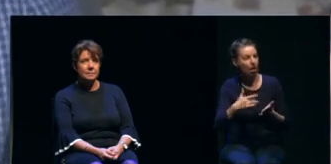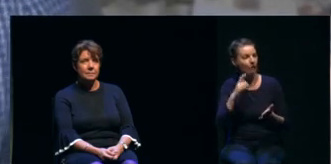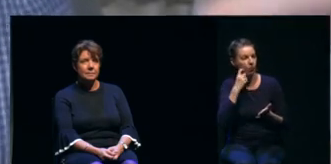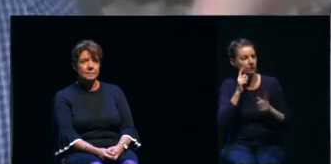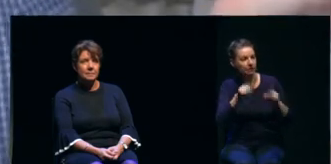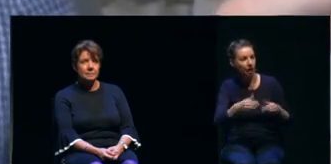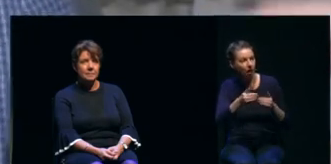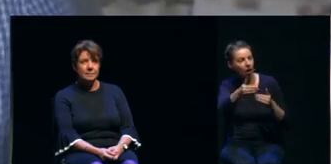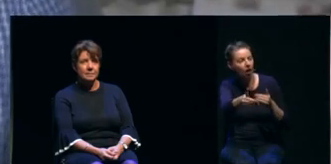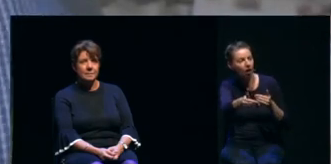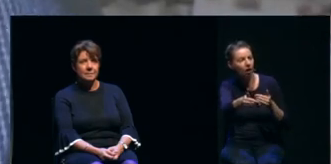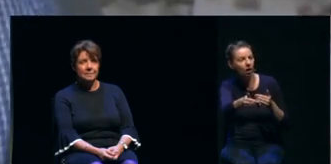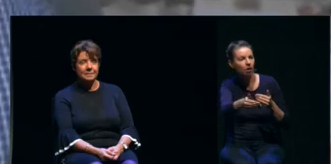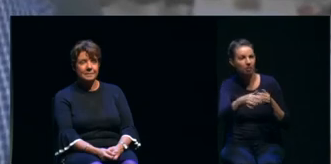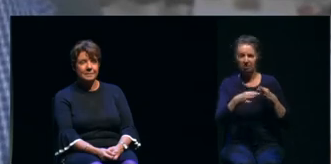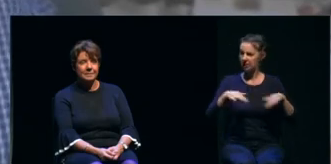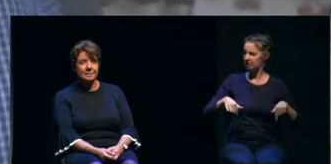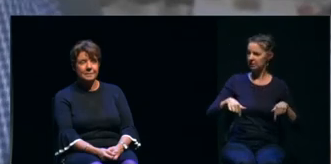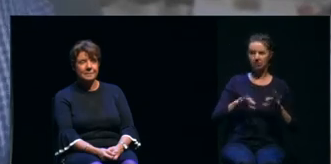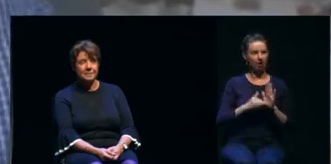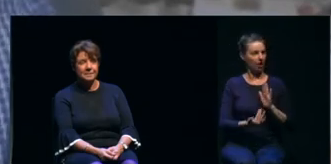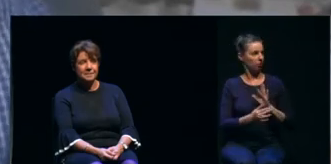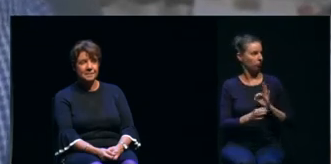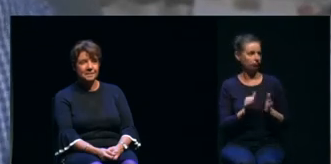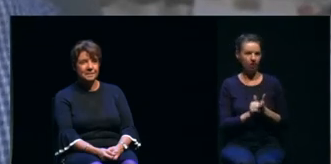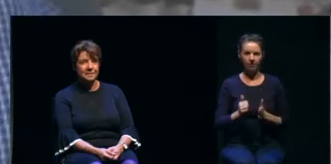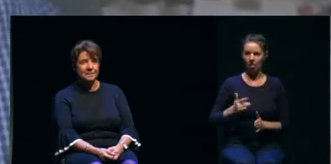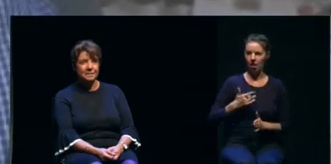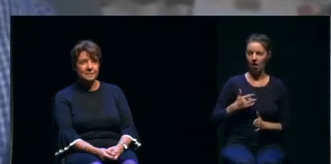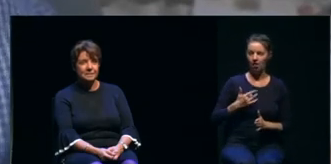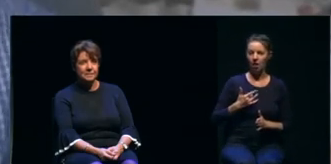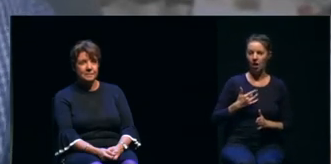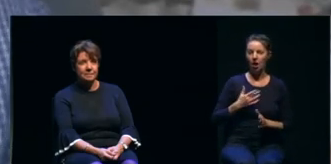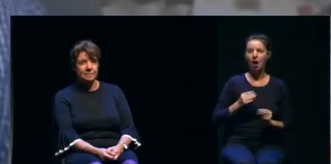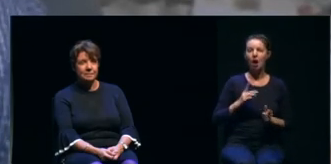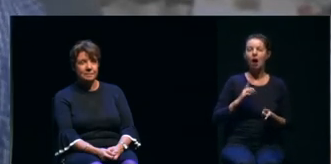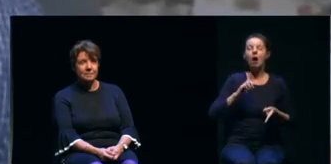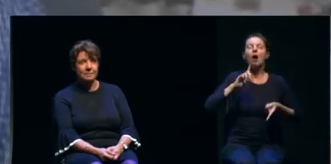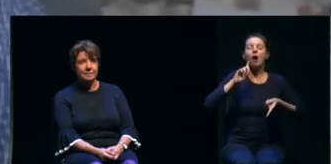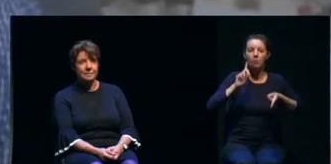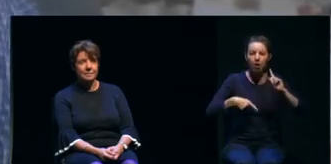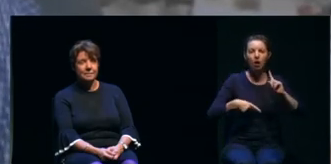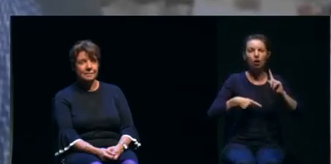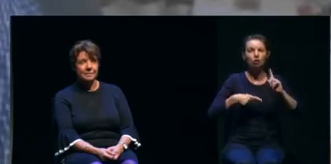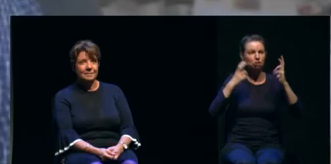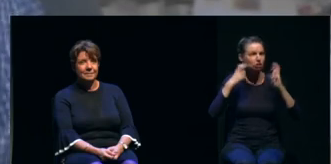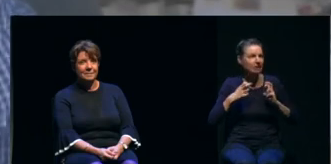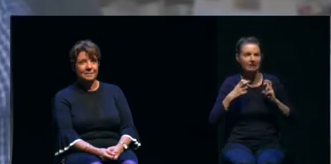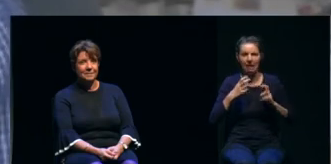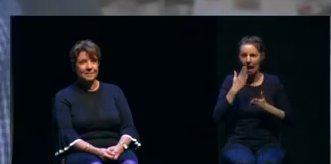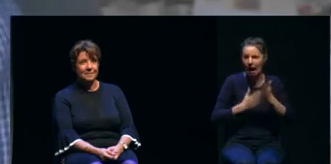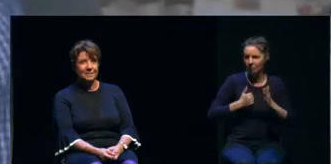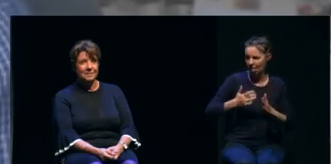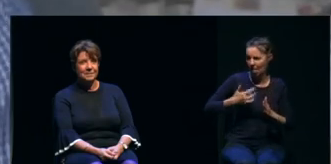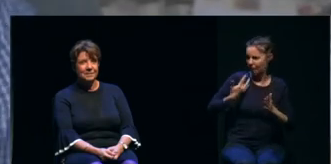isn't it, is it? This, surely this isn't it. And the one of the big moments in your life is going, no, this is it. Shit. And half of it's gone. Like,